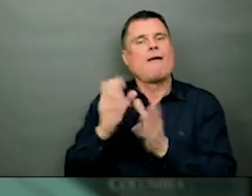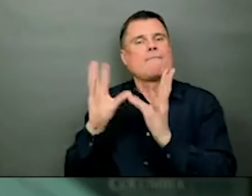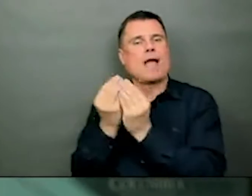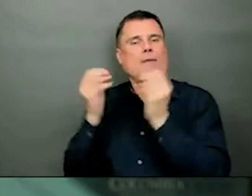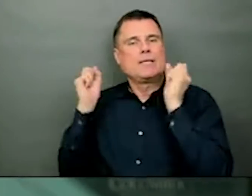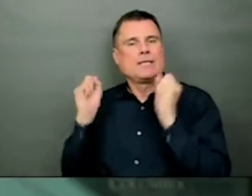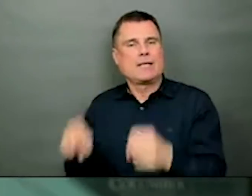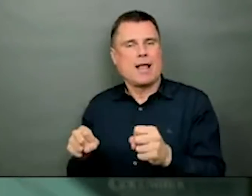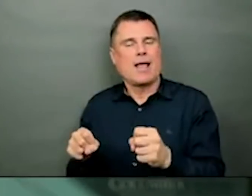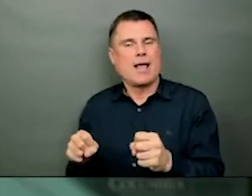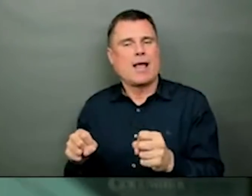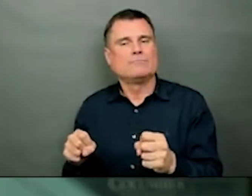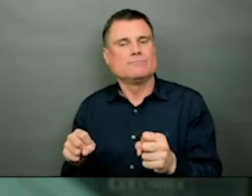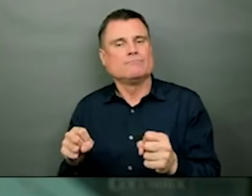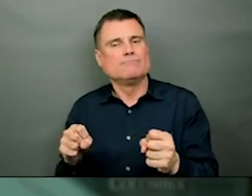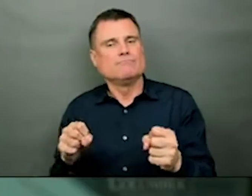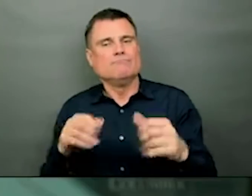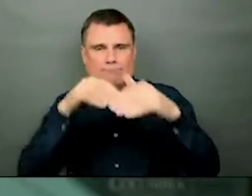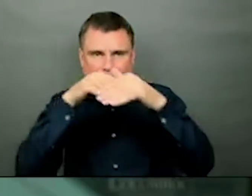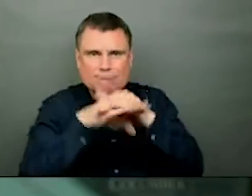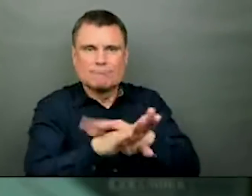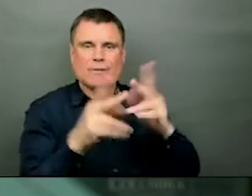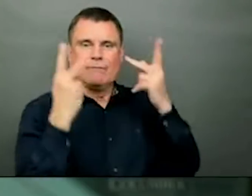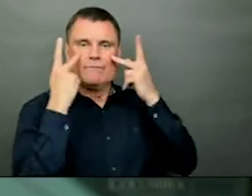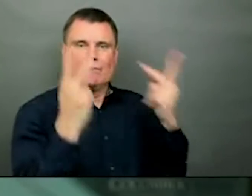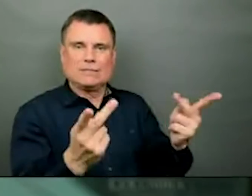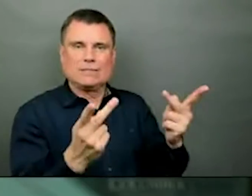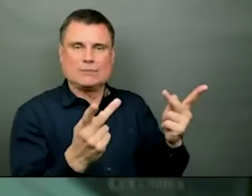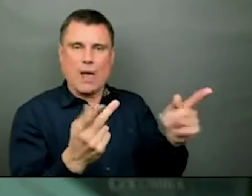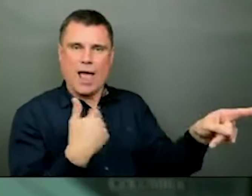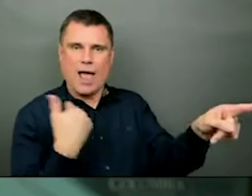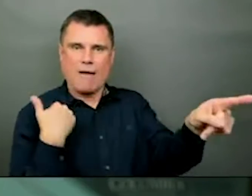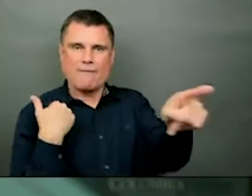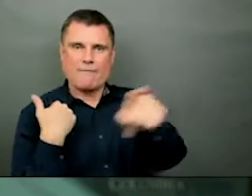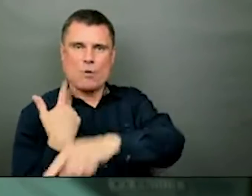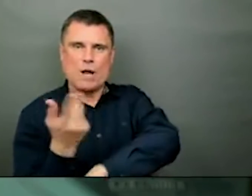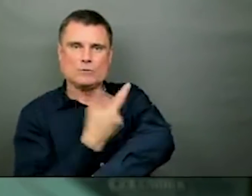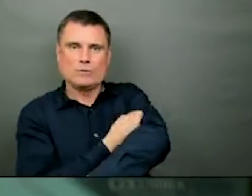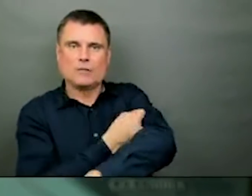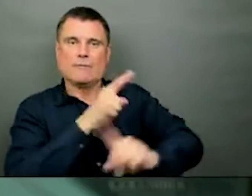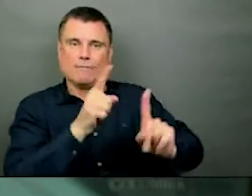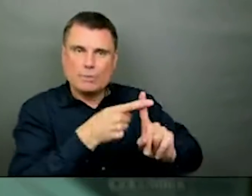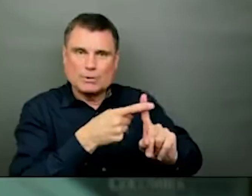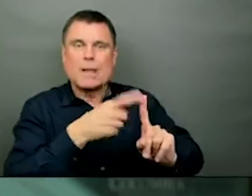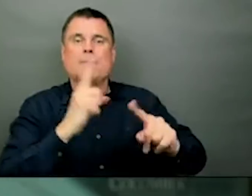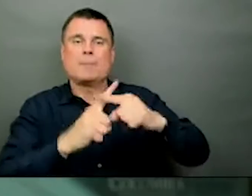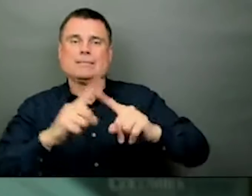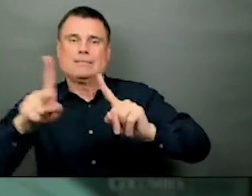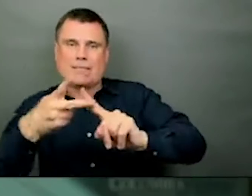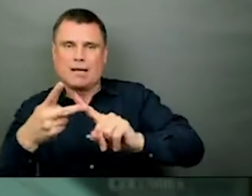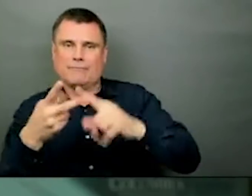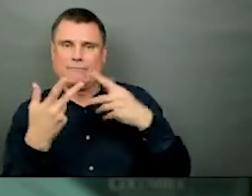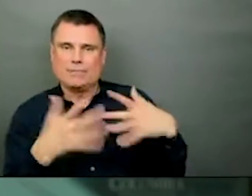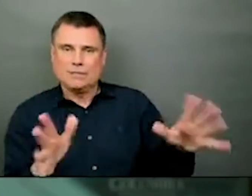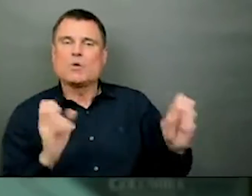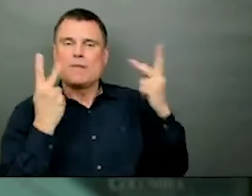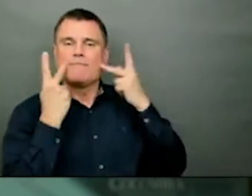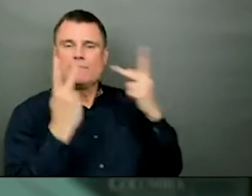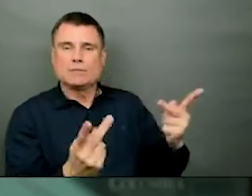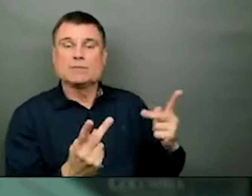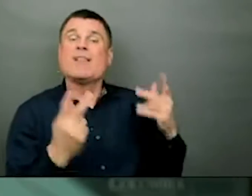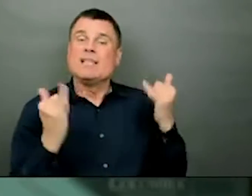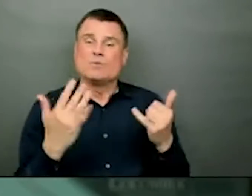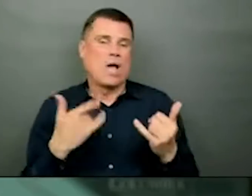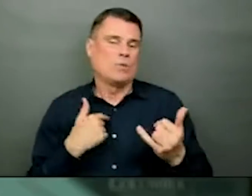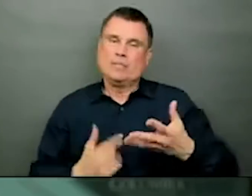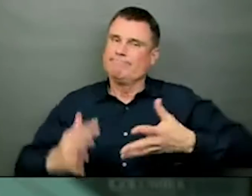And that's why we did long-term care at the beginning, why we completed long-term care so early in front